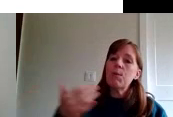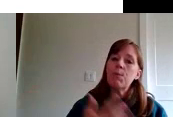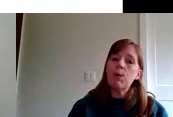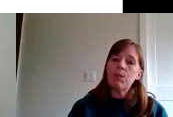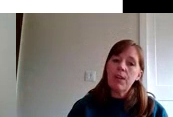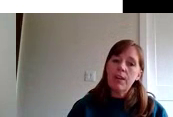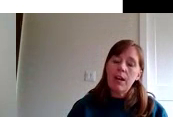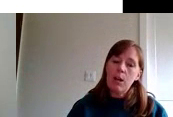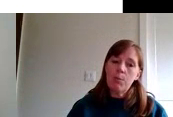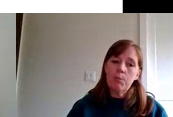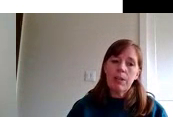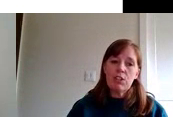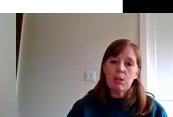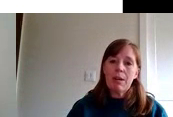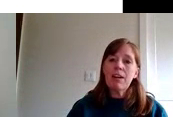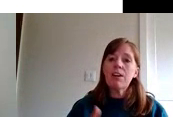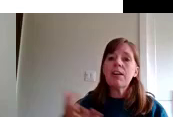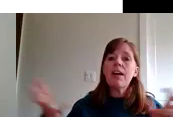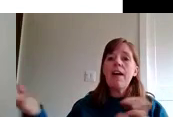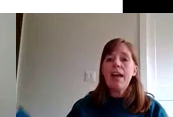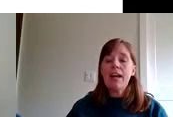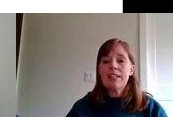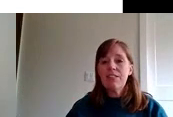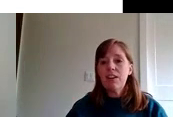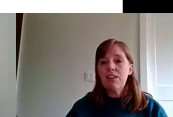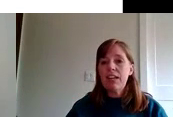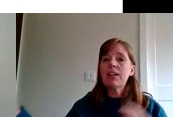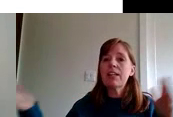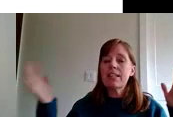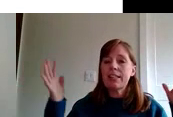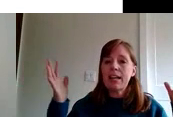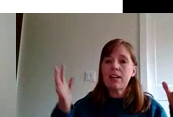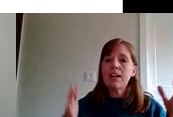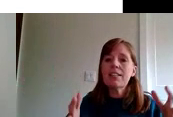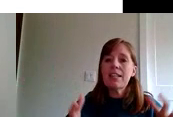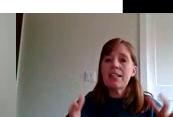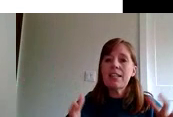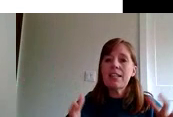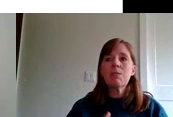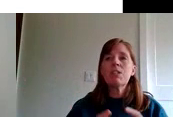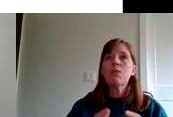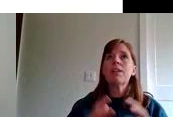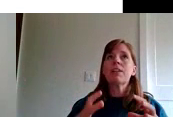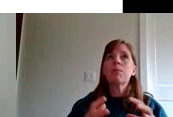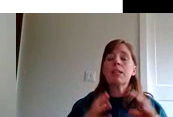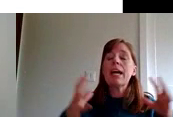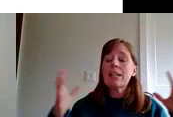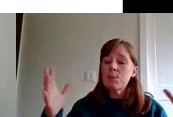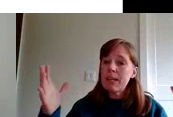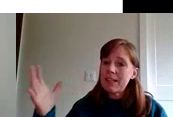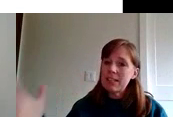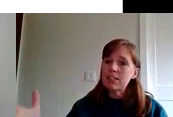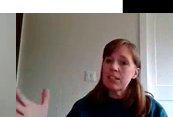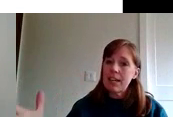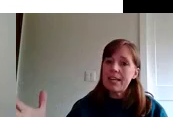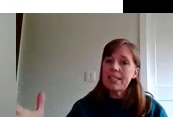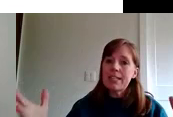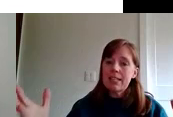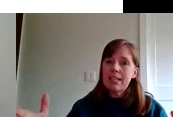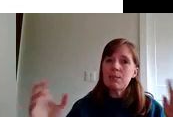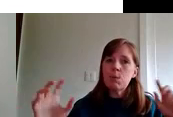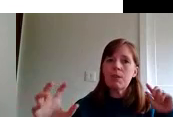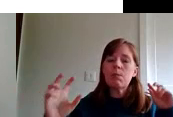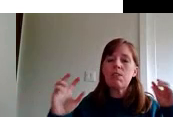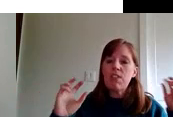overlap from both blind, visually impaired and deaf, hard of hearing. Is like that content. Sometimes, you know, we like to make things look